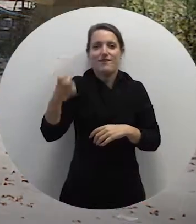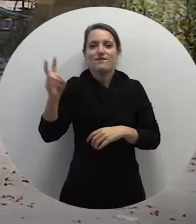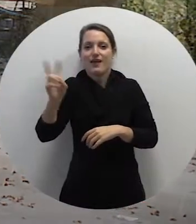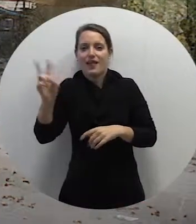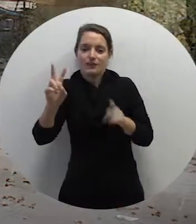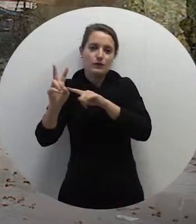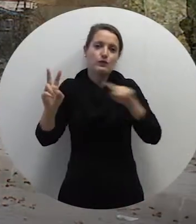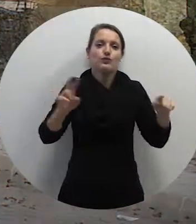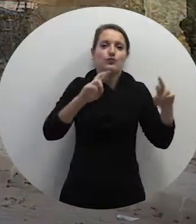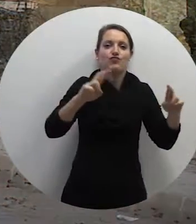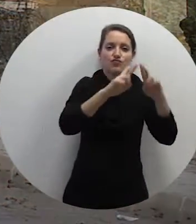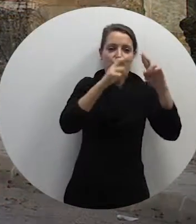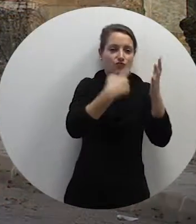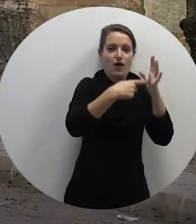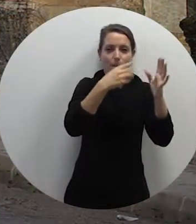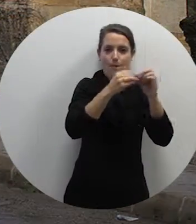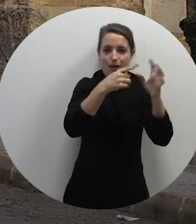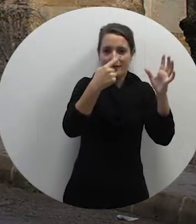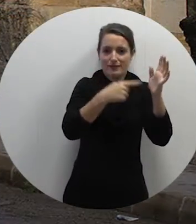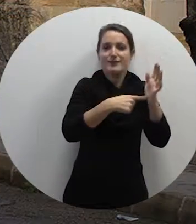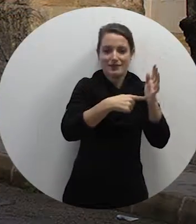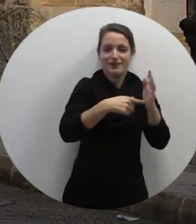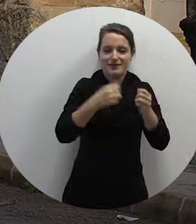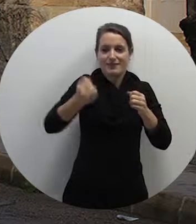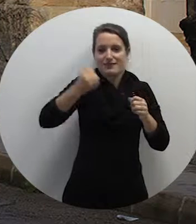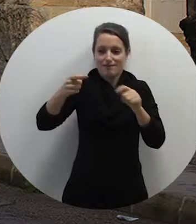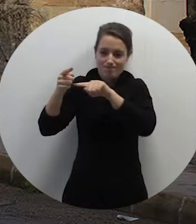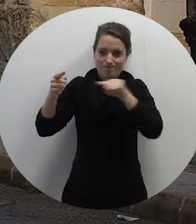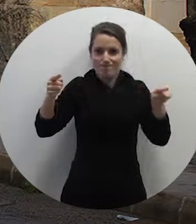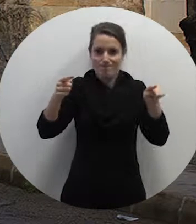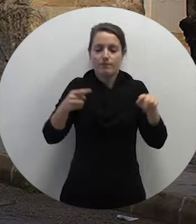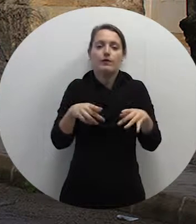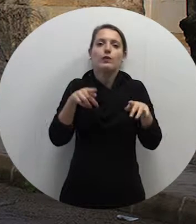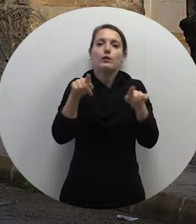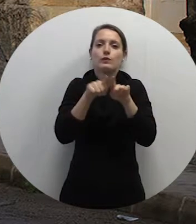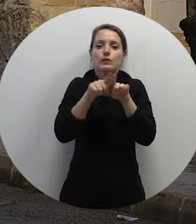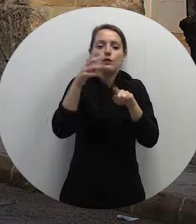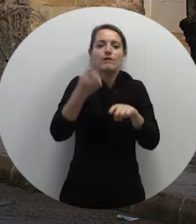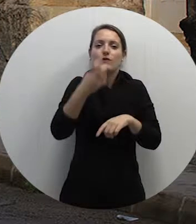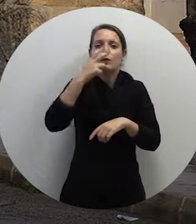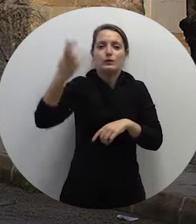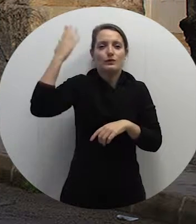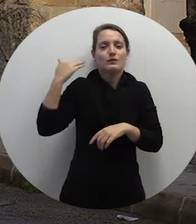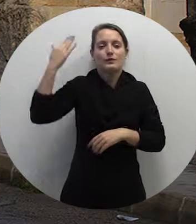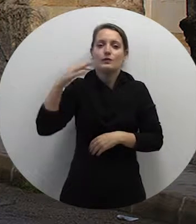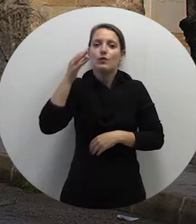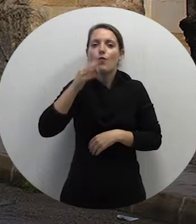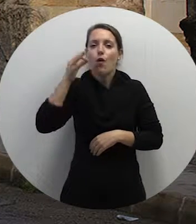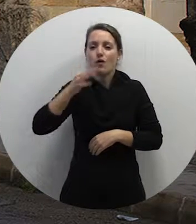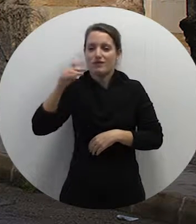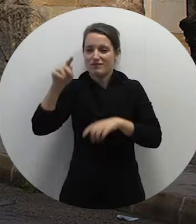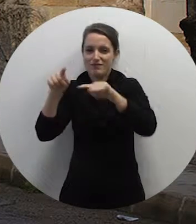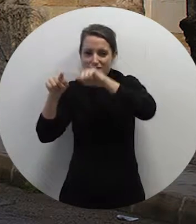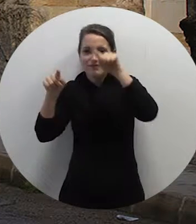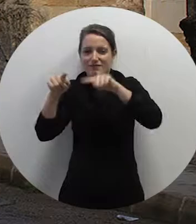from Valletta to Rabat. The 17th century Winiaco aqueduct was constructed to supply Valletta with